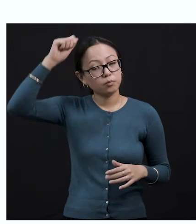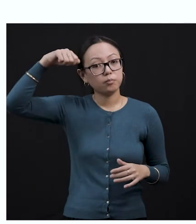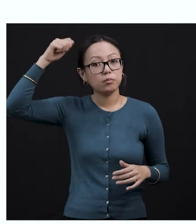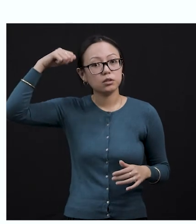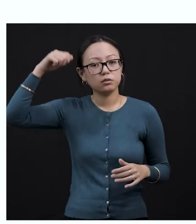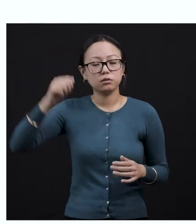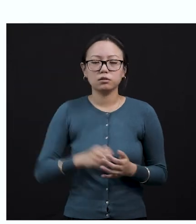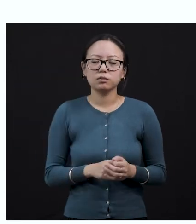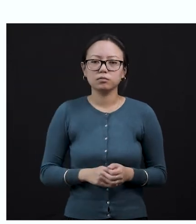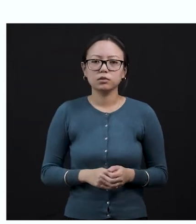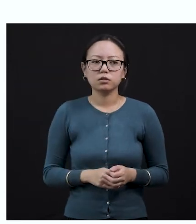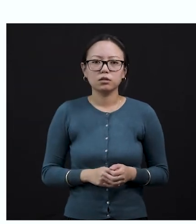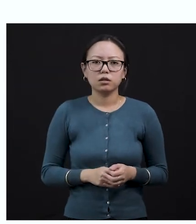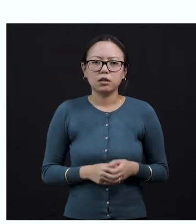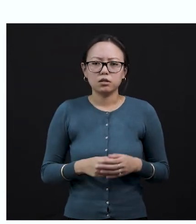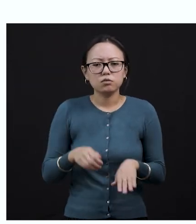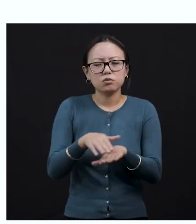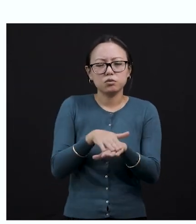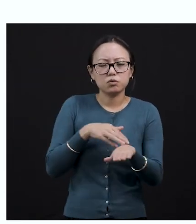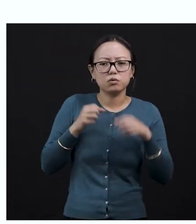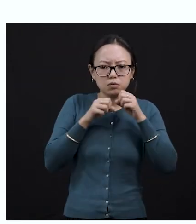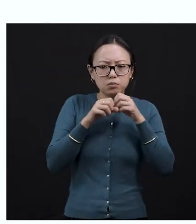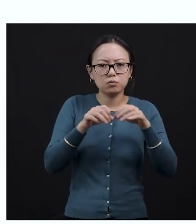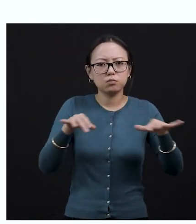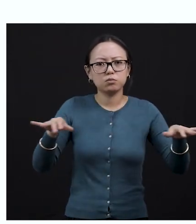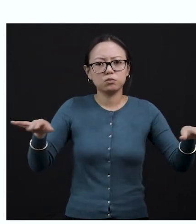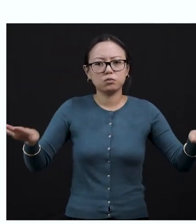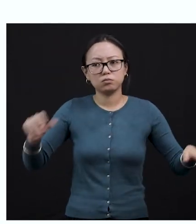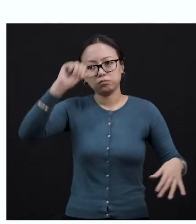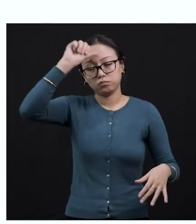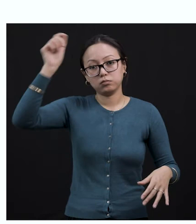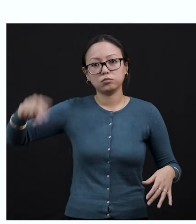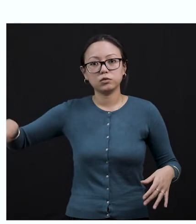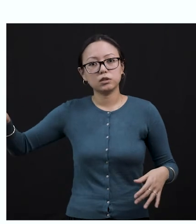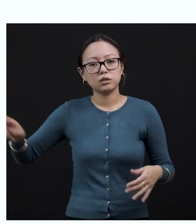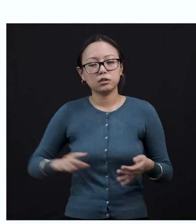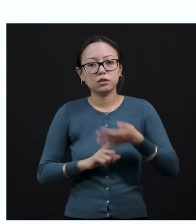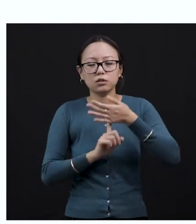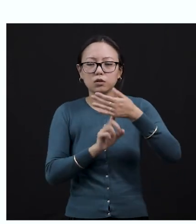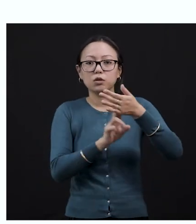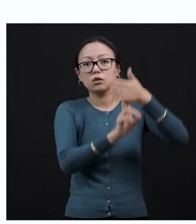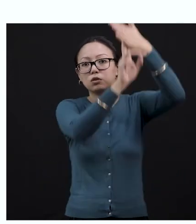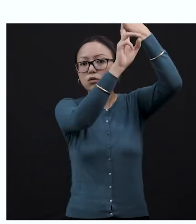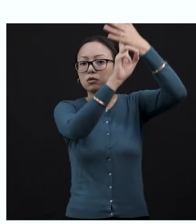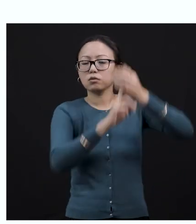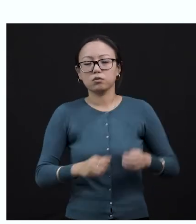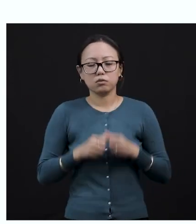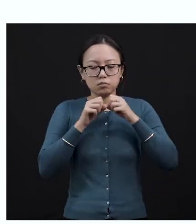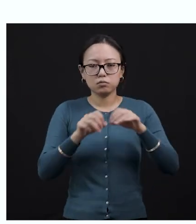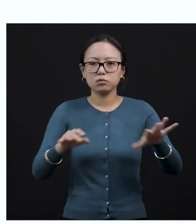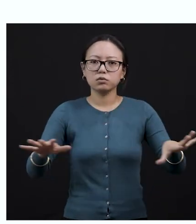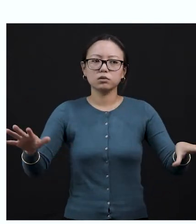Punjab, and then it started and spread to all the northern parts of India. and then these areas were known